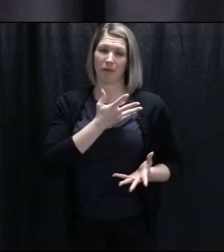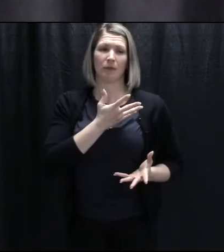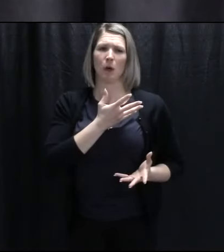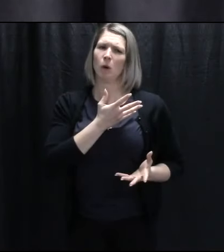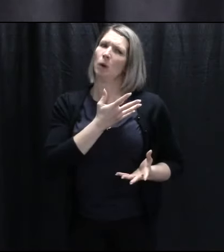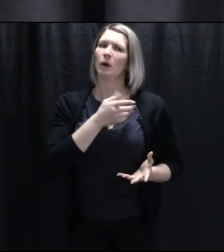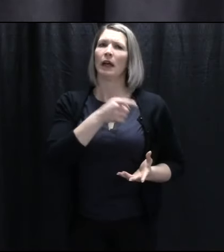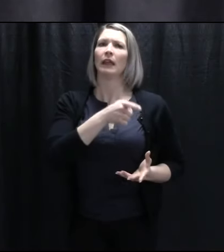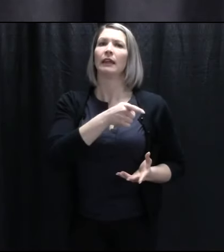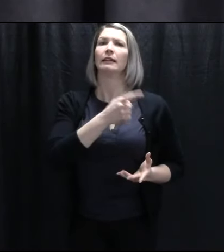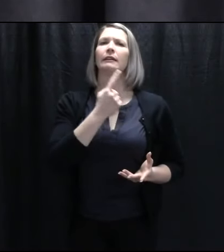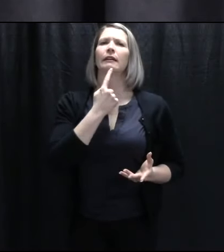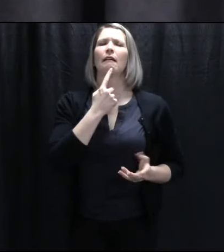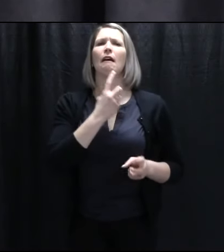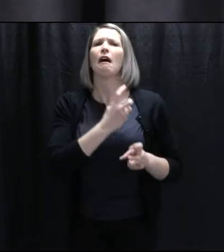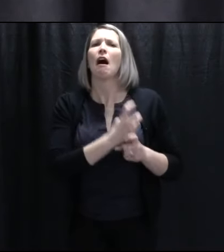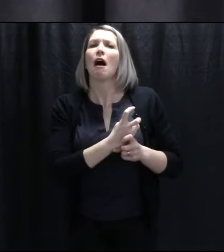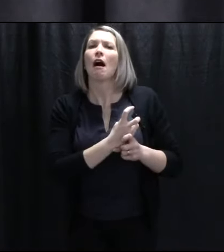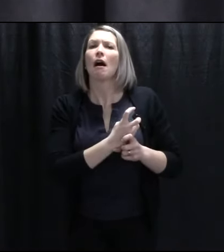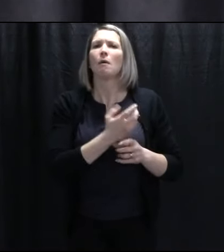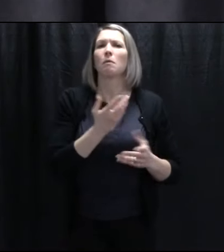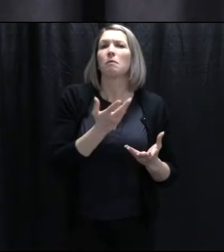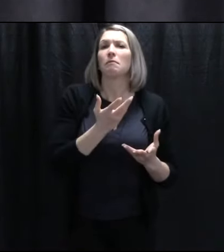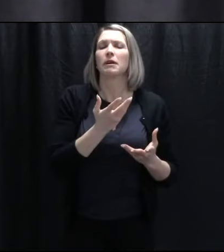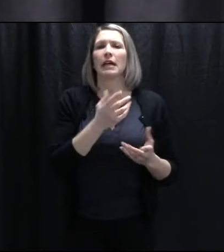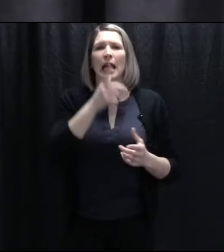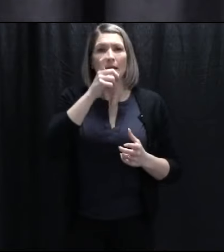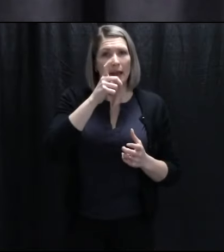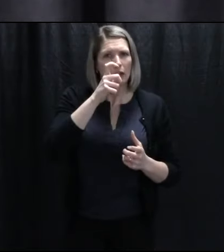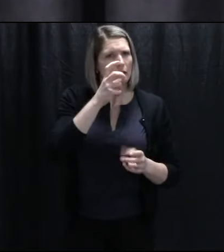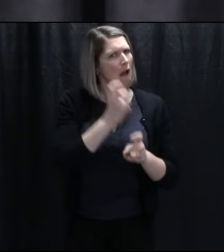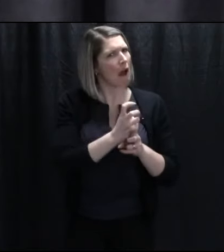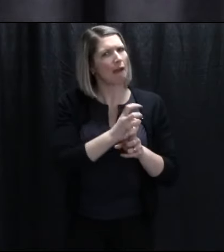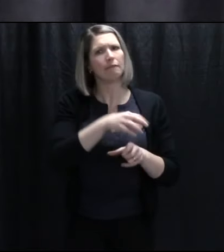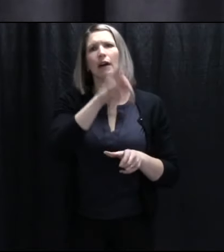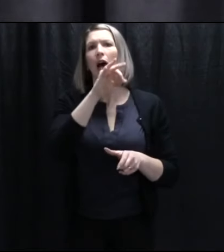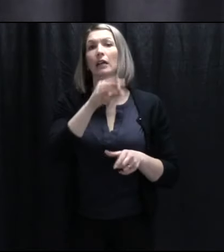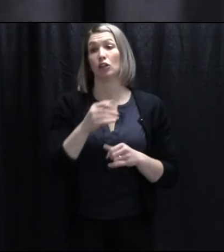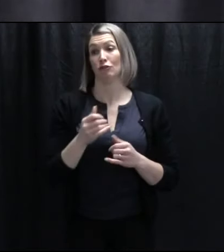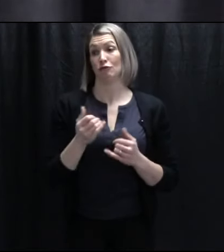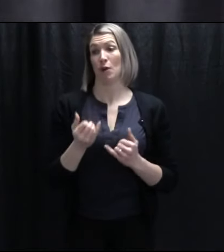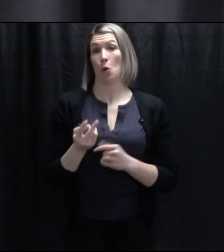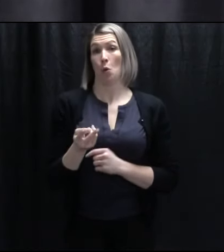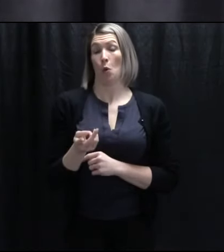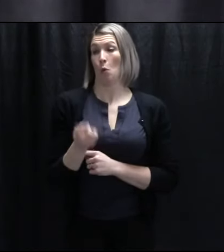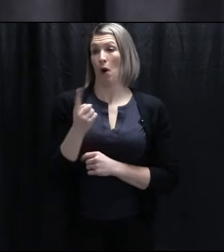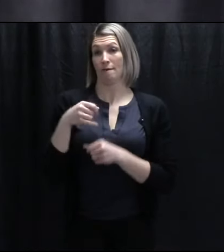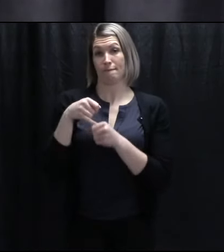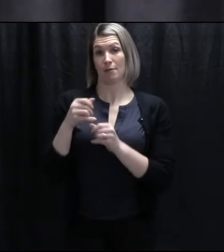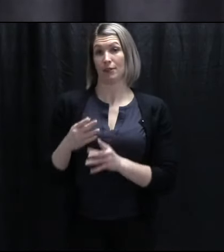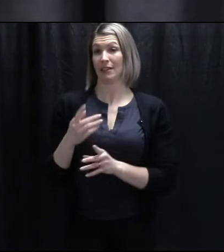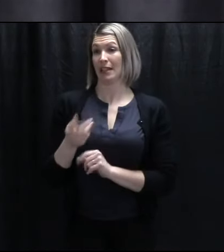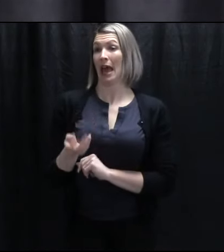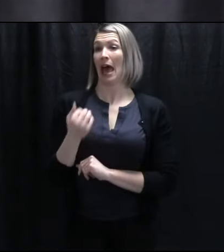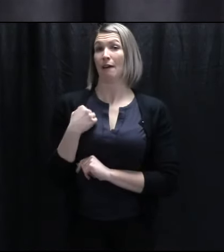hours is a difficulty, particularly around inhalers for patients with respiratory complaints. That seems